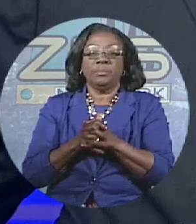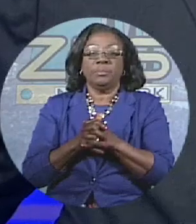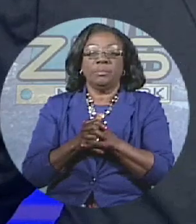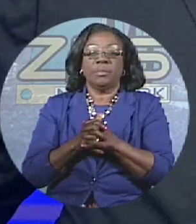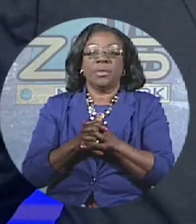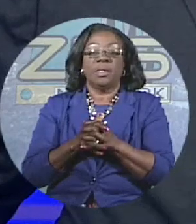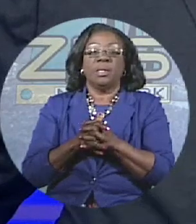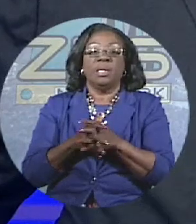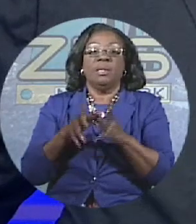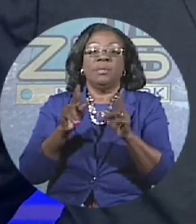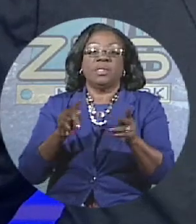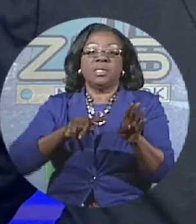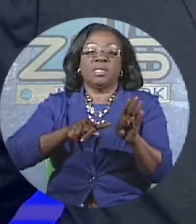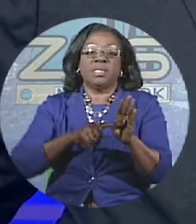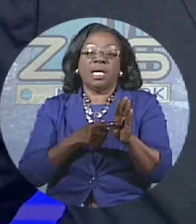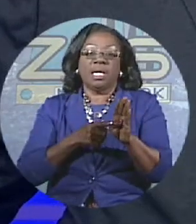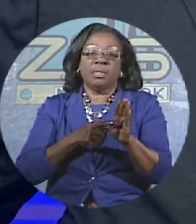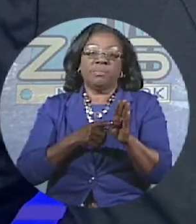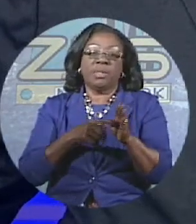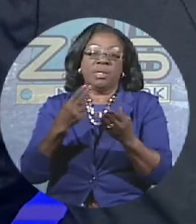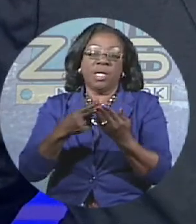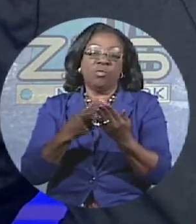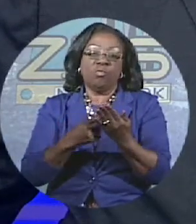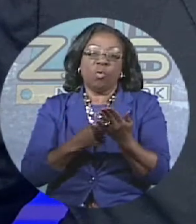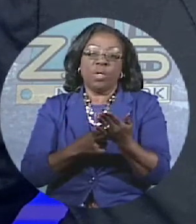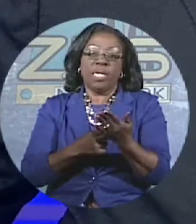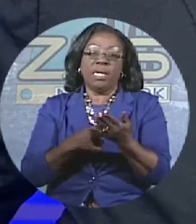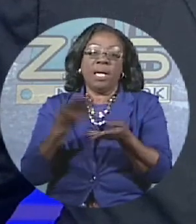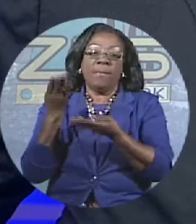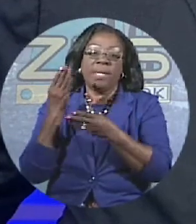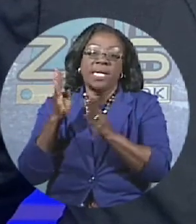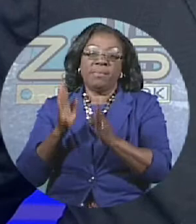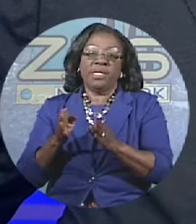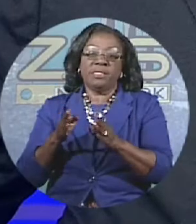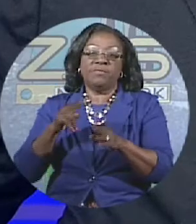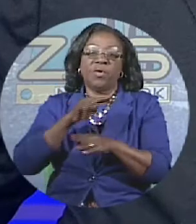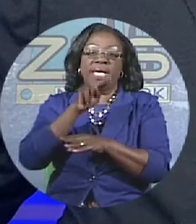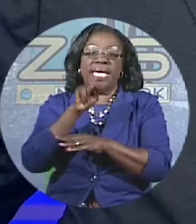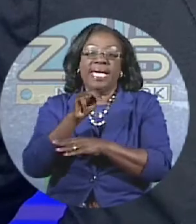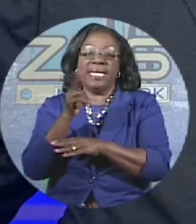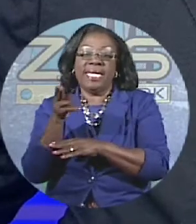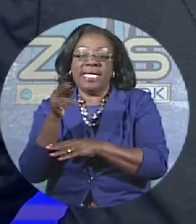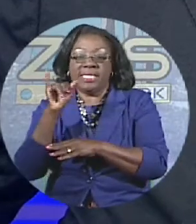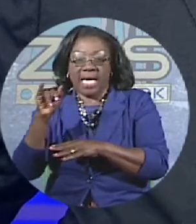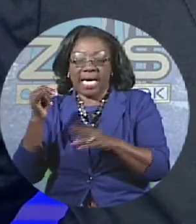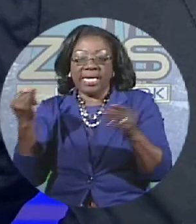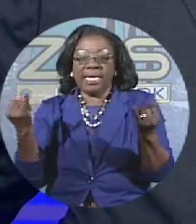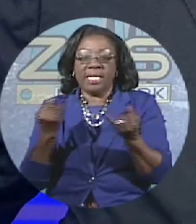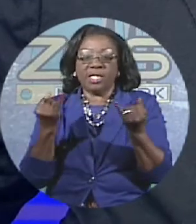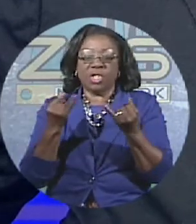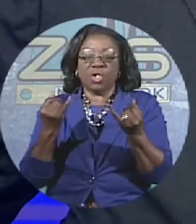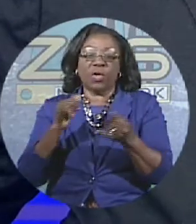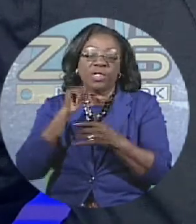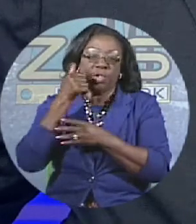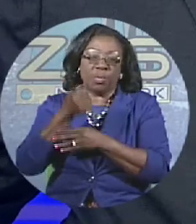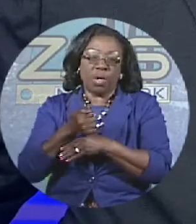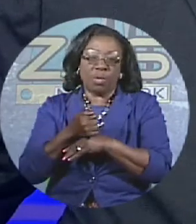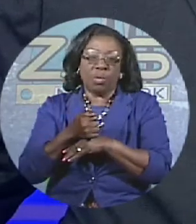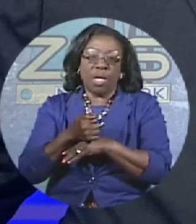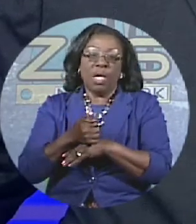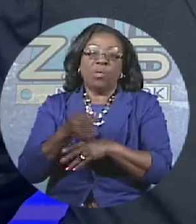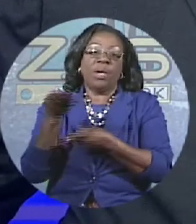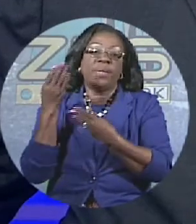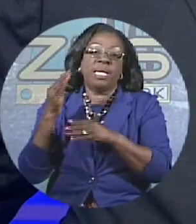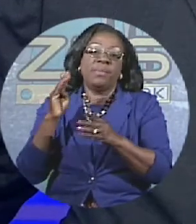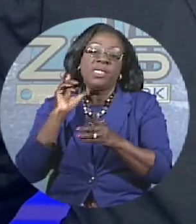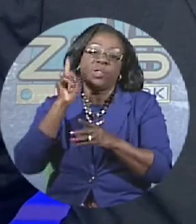Officials are expected to start enrolling Bahamians for national health insurance tomorrow. During the enrollment phase, Bahamians will select their primary care physician,